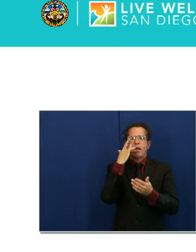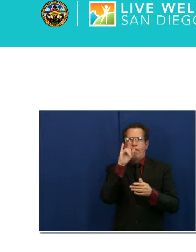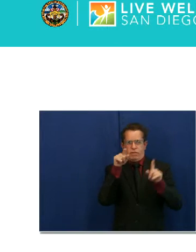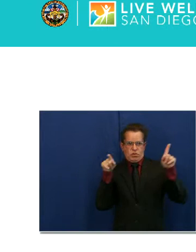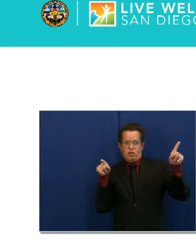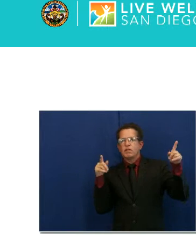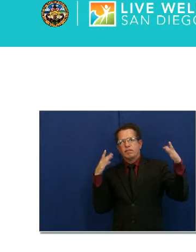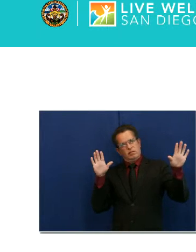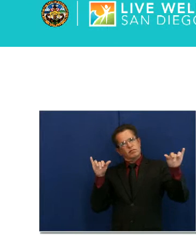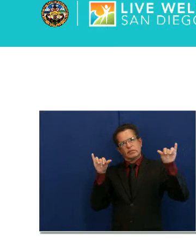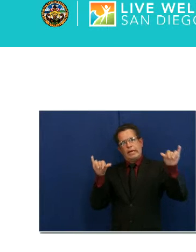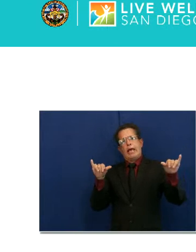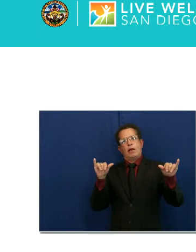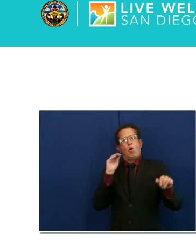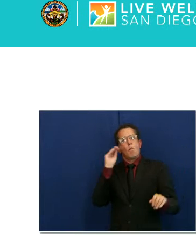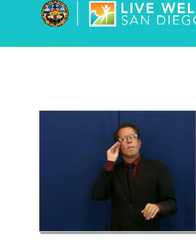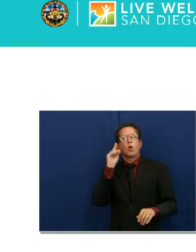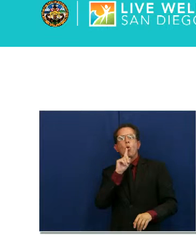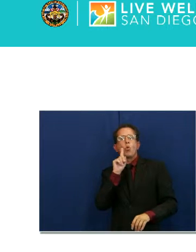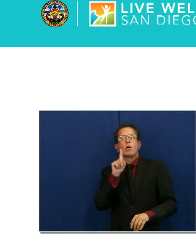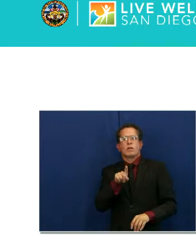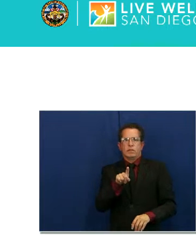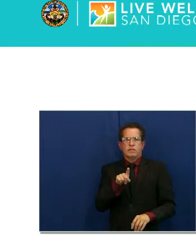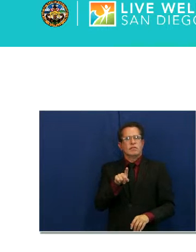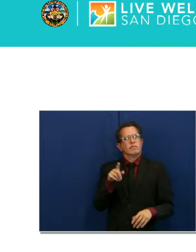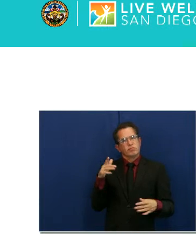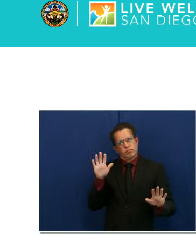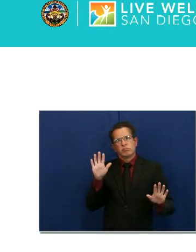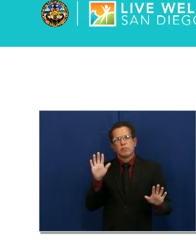issued a regional stay-at-home order.